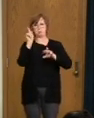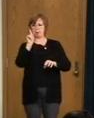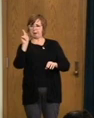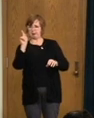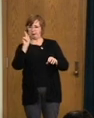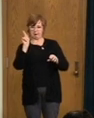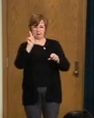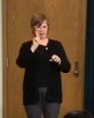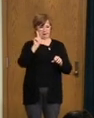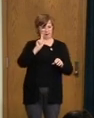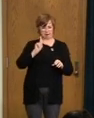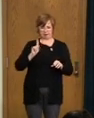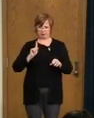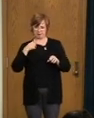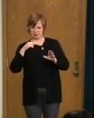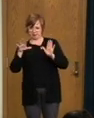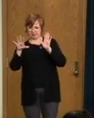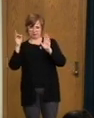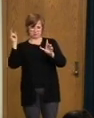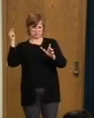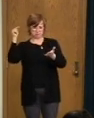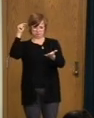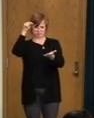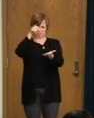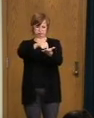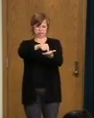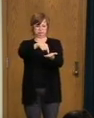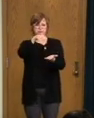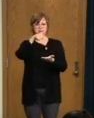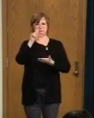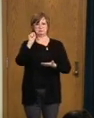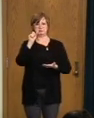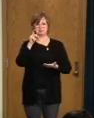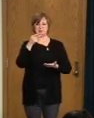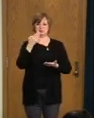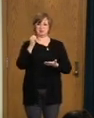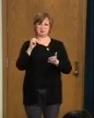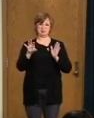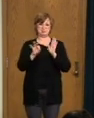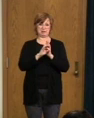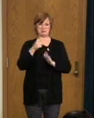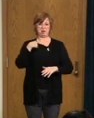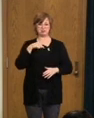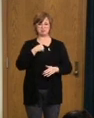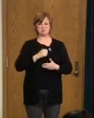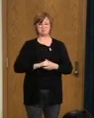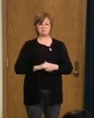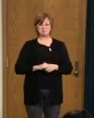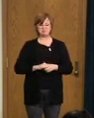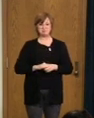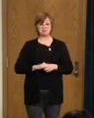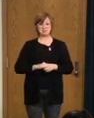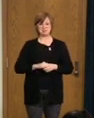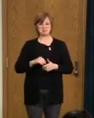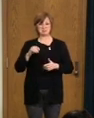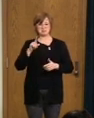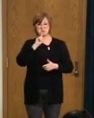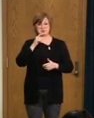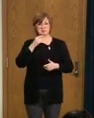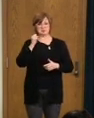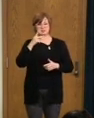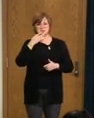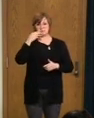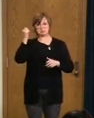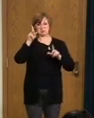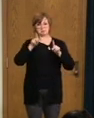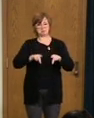here. And Saskatchewan is certainly a better place because of the choice that he made. And Saskatchewan, I would